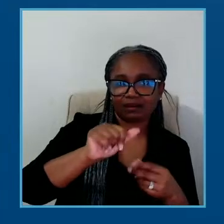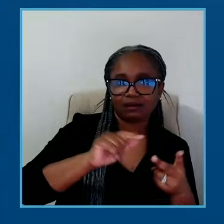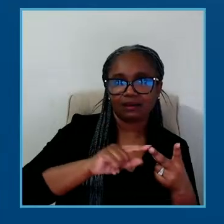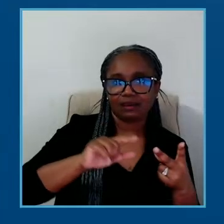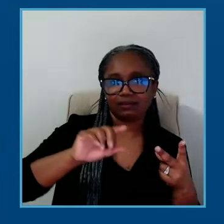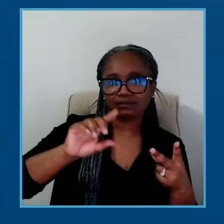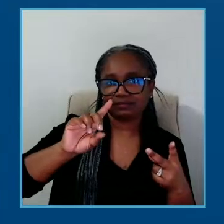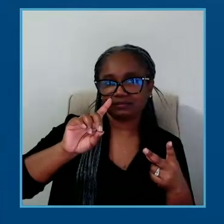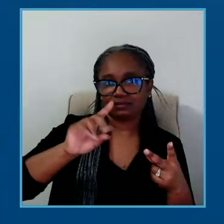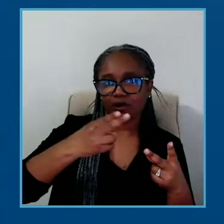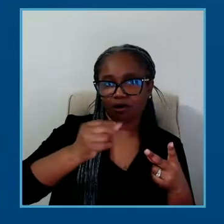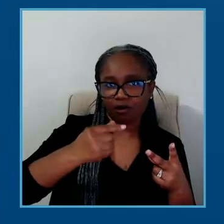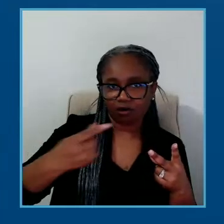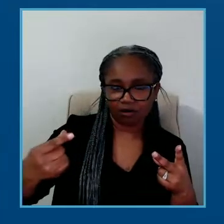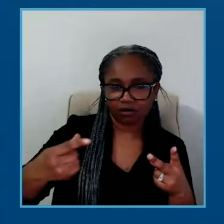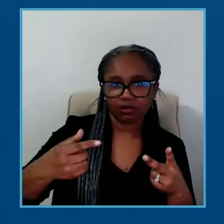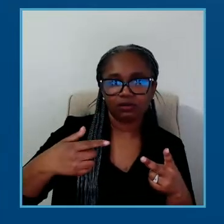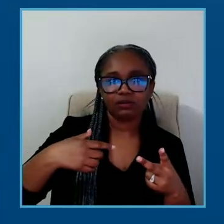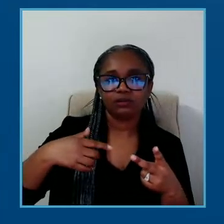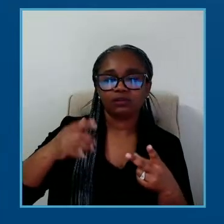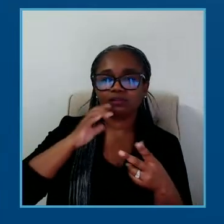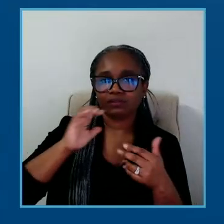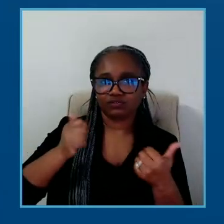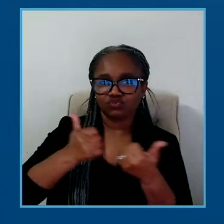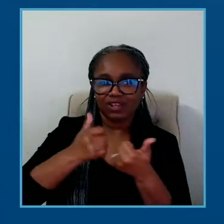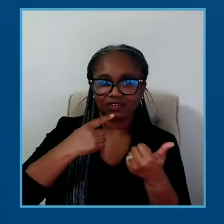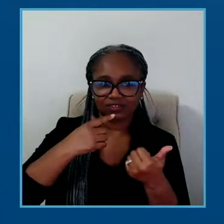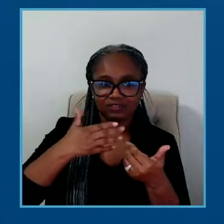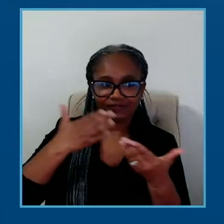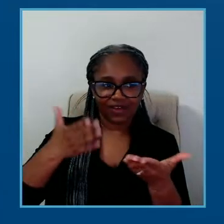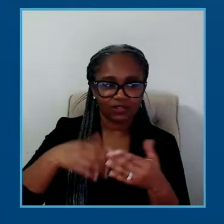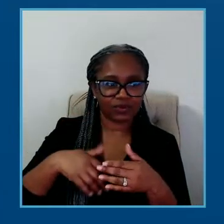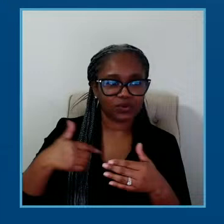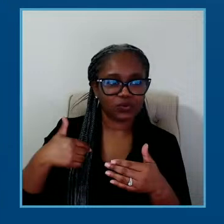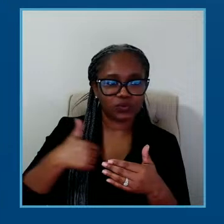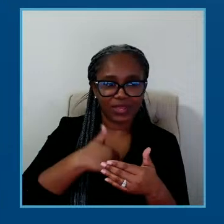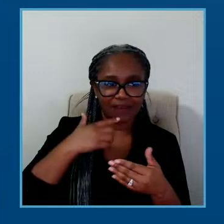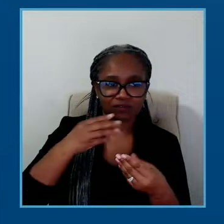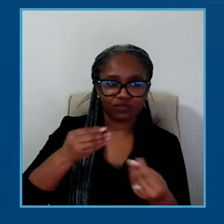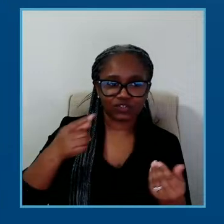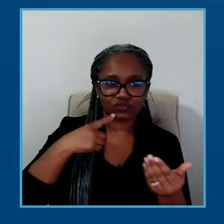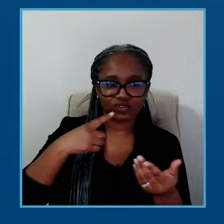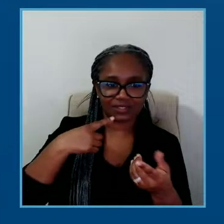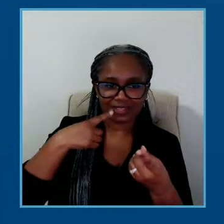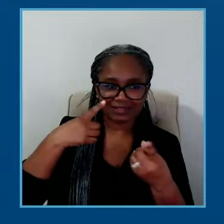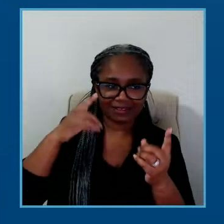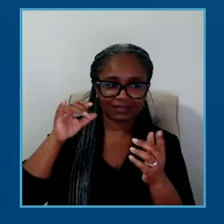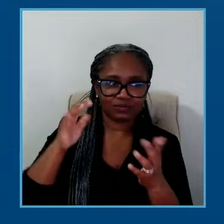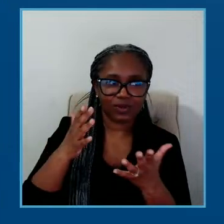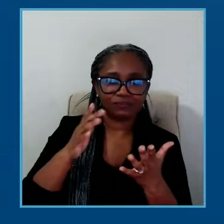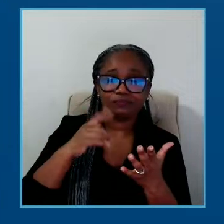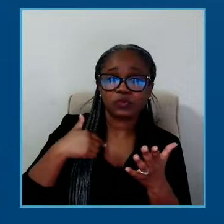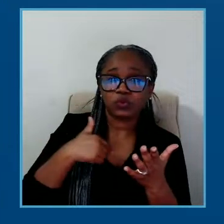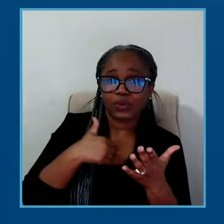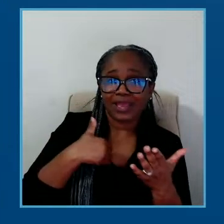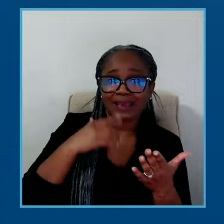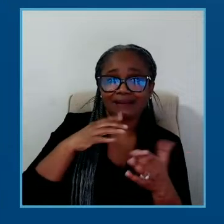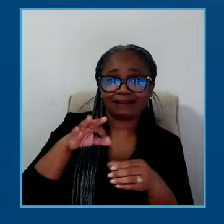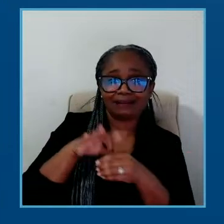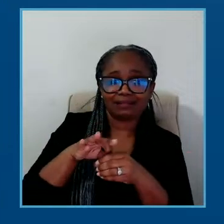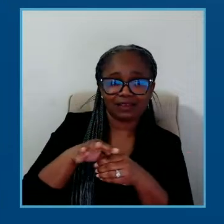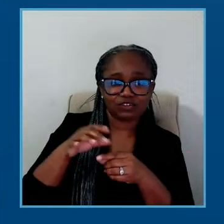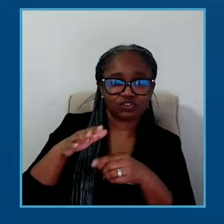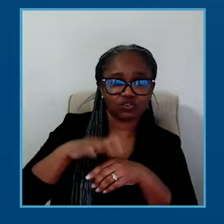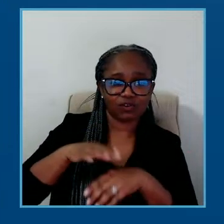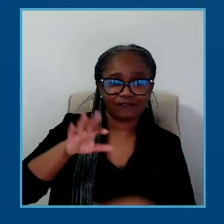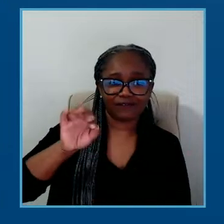following. Whereas on the third ballot of the DNC election held on February 1st, 2025, there were 2 males and 3 females